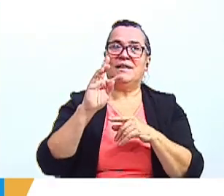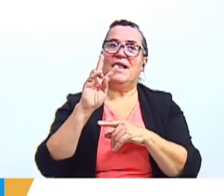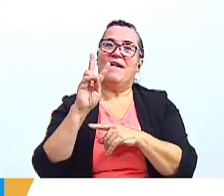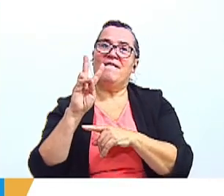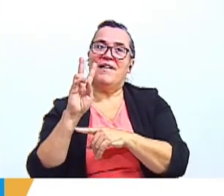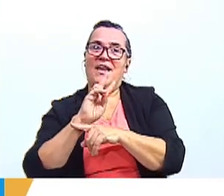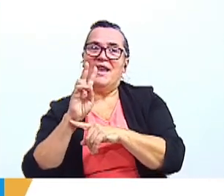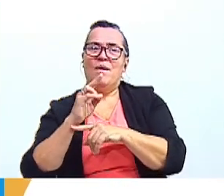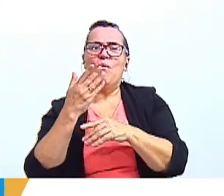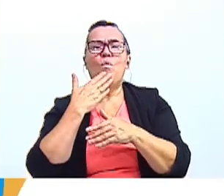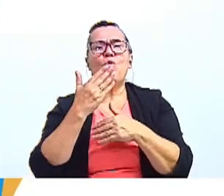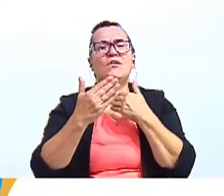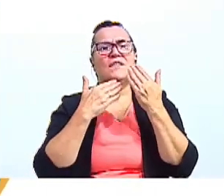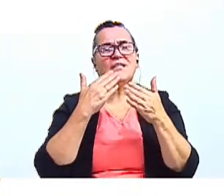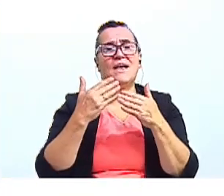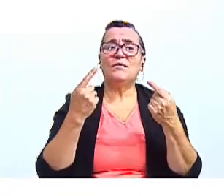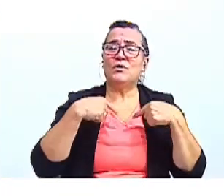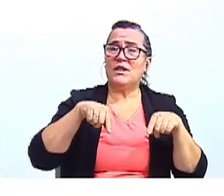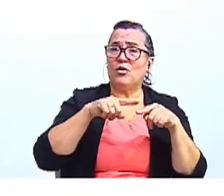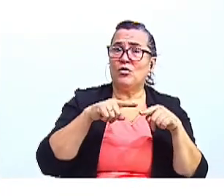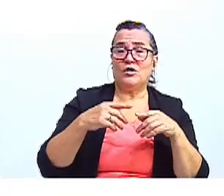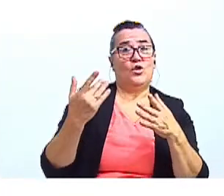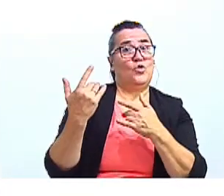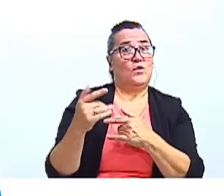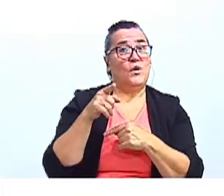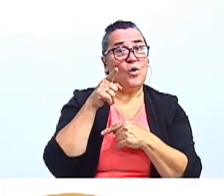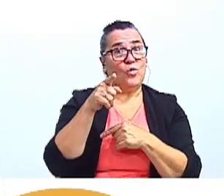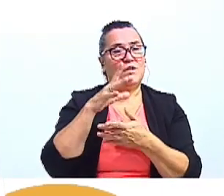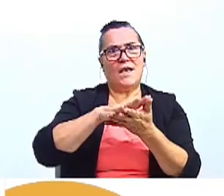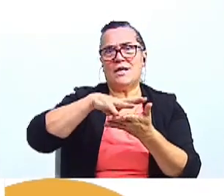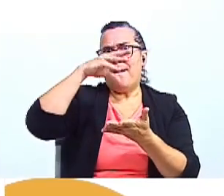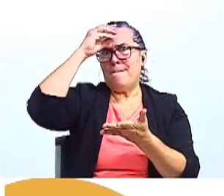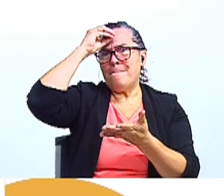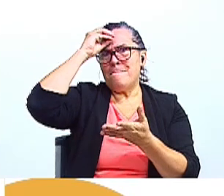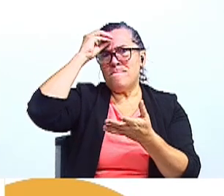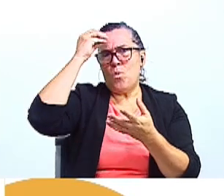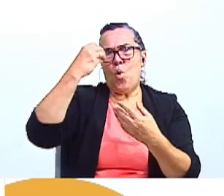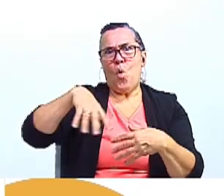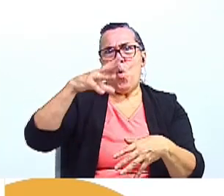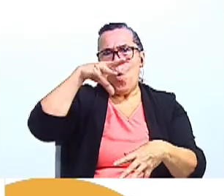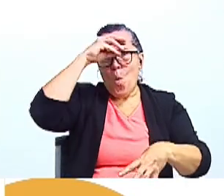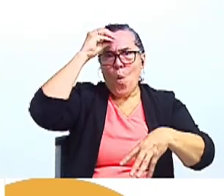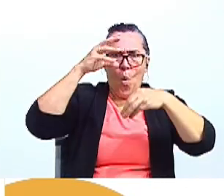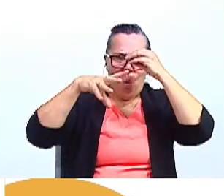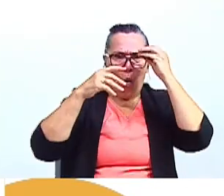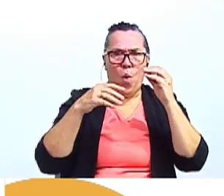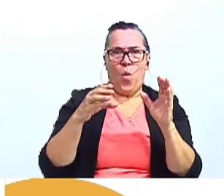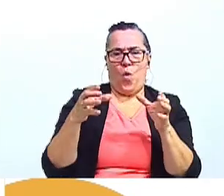you very much for being with us. I hope you have learned a lot about cliques and you